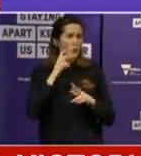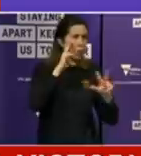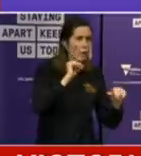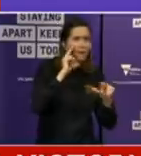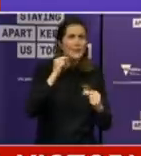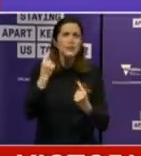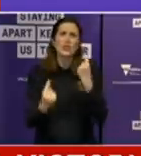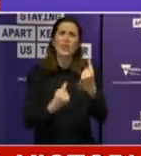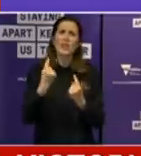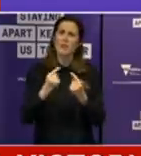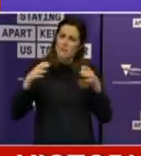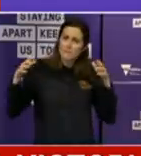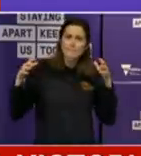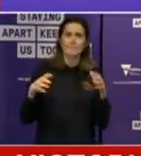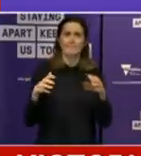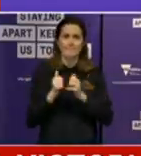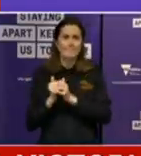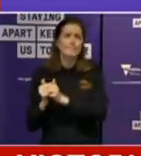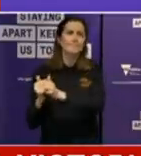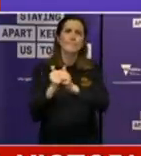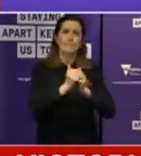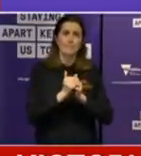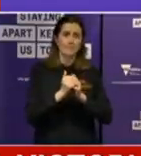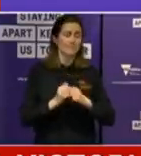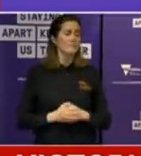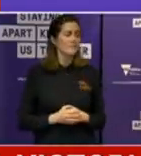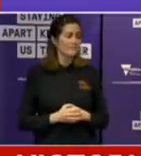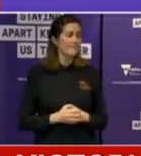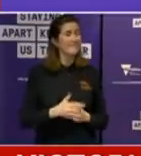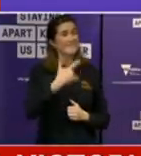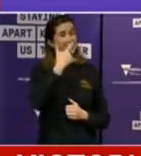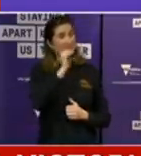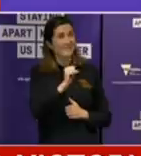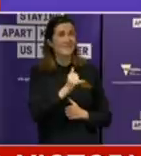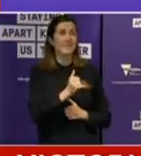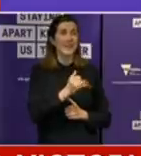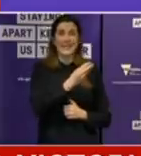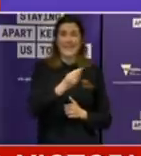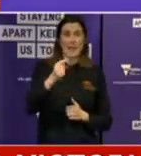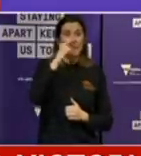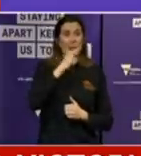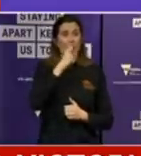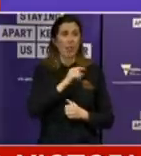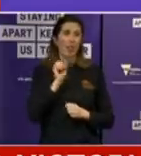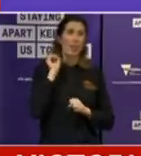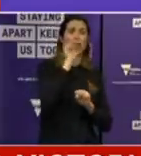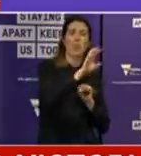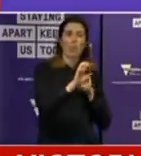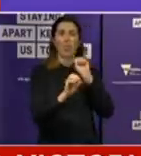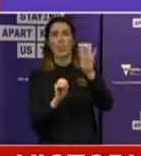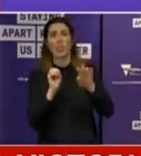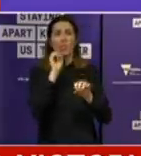think it's equally true to say that we're at our worst and our weakest when